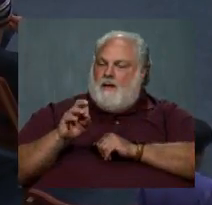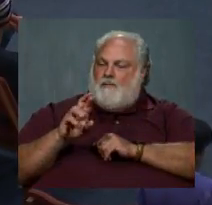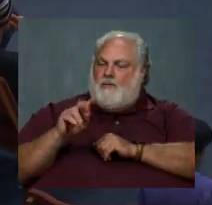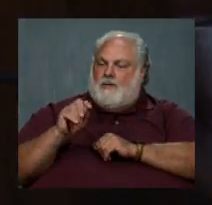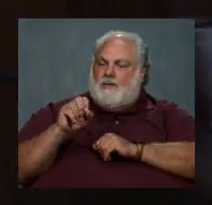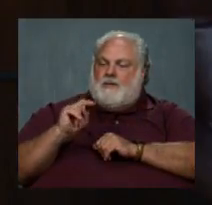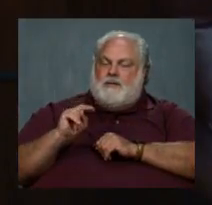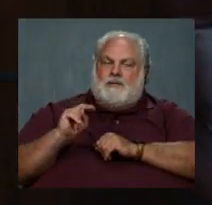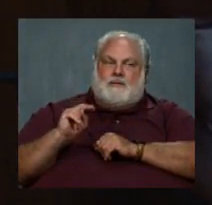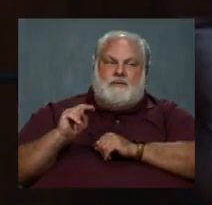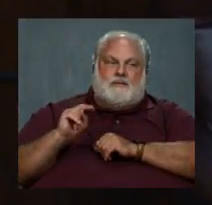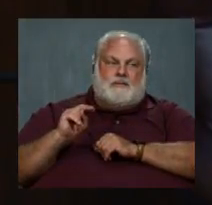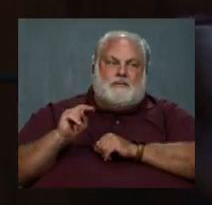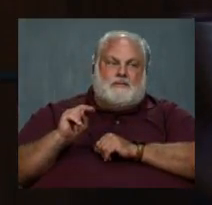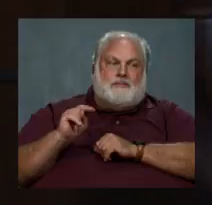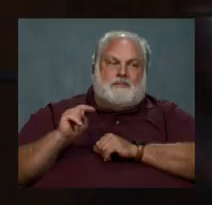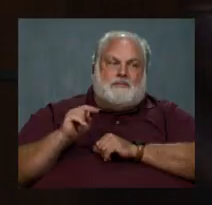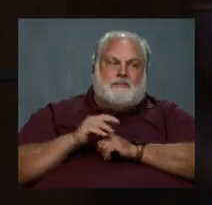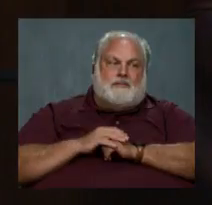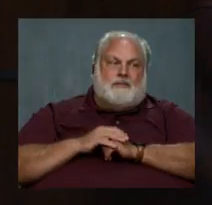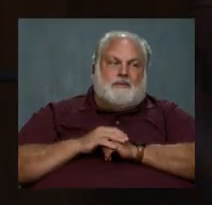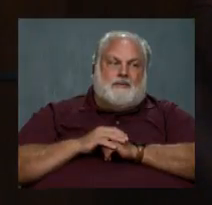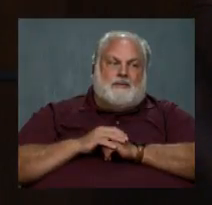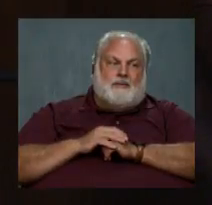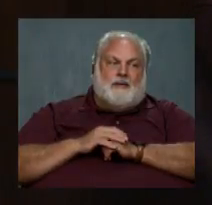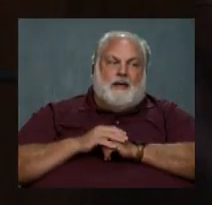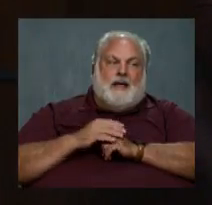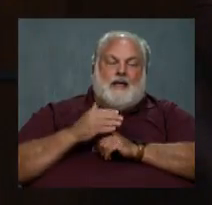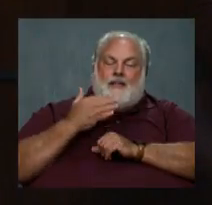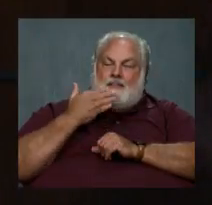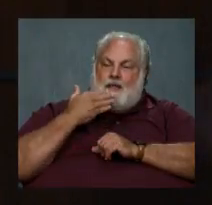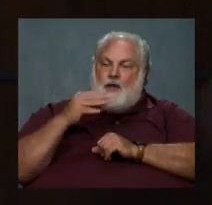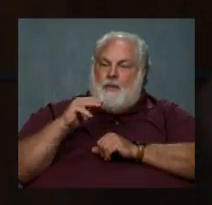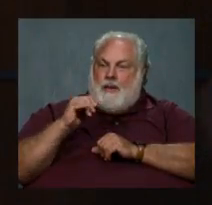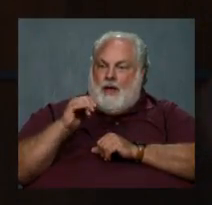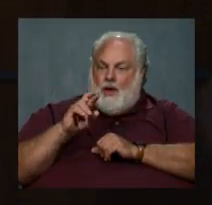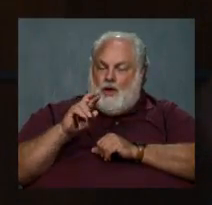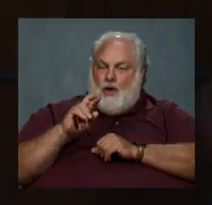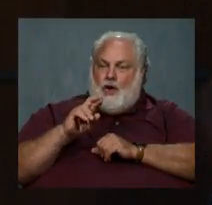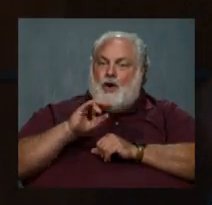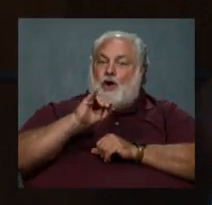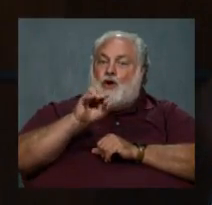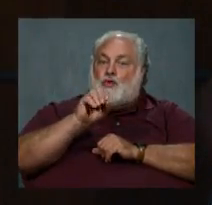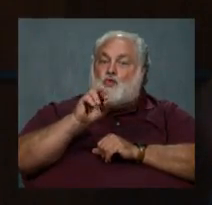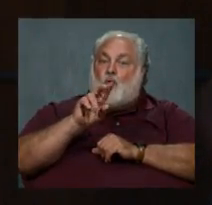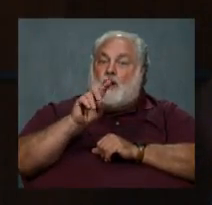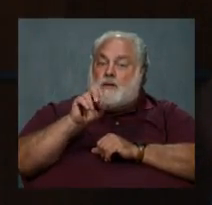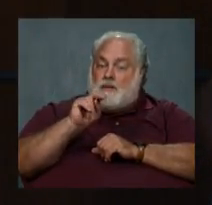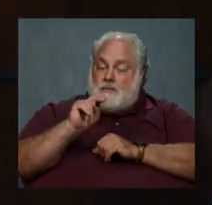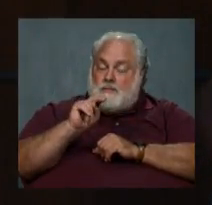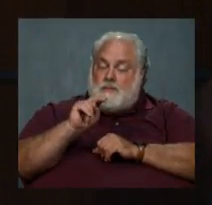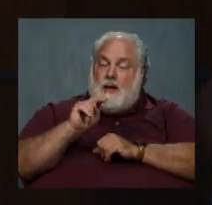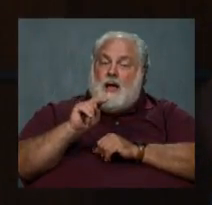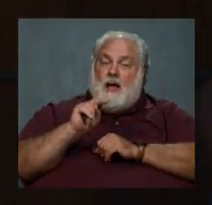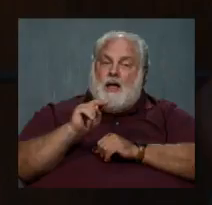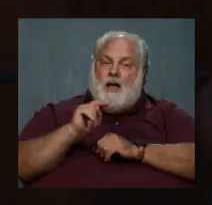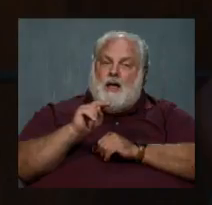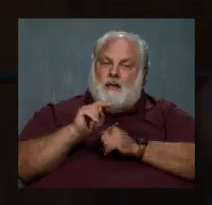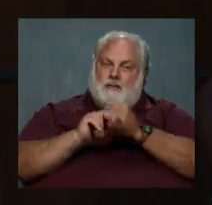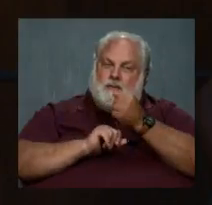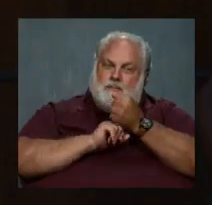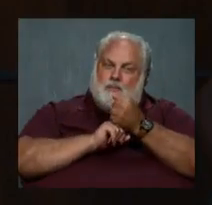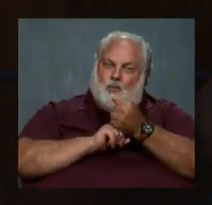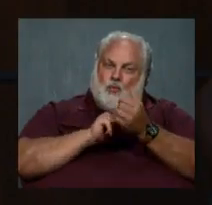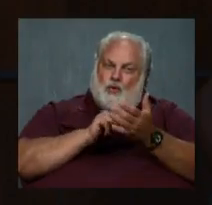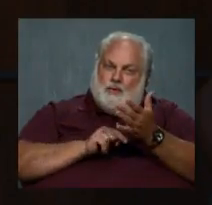please. Thank you, Mayor. First, Jordan, I echo what you've heard from others in that I think you and